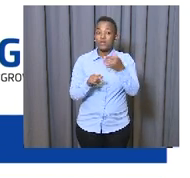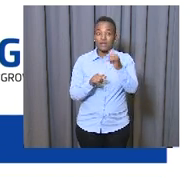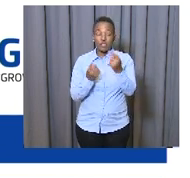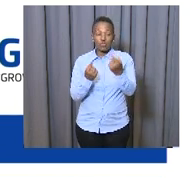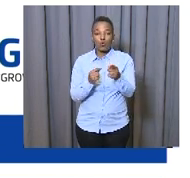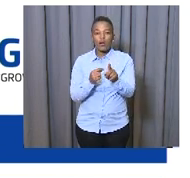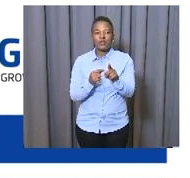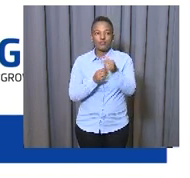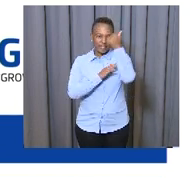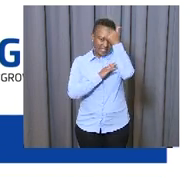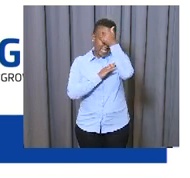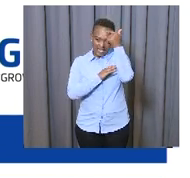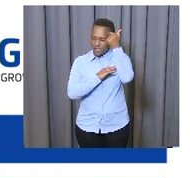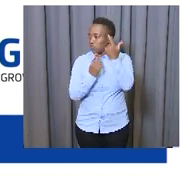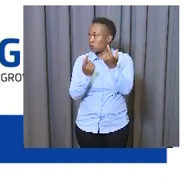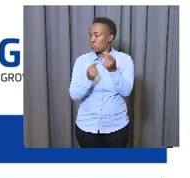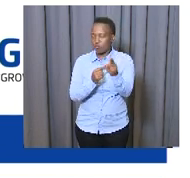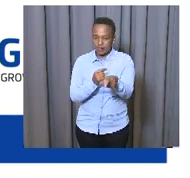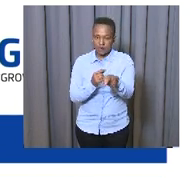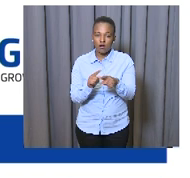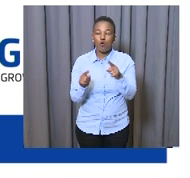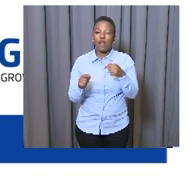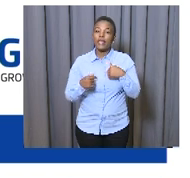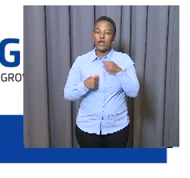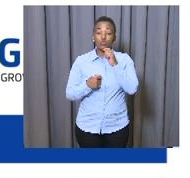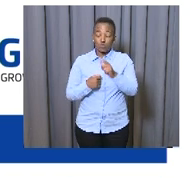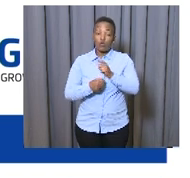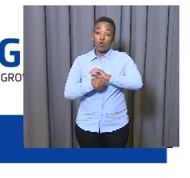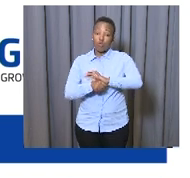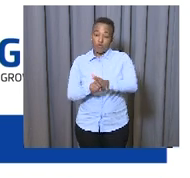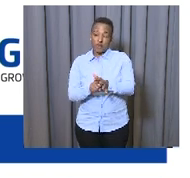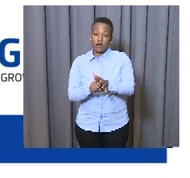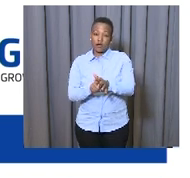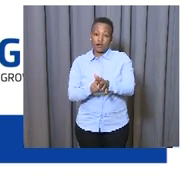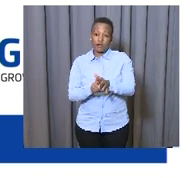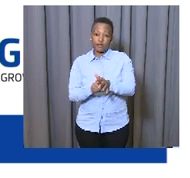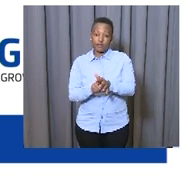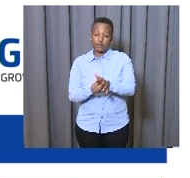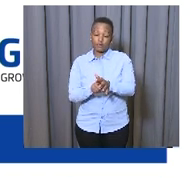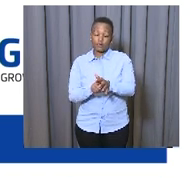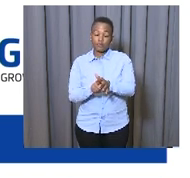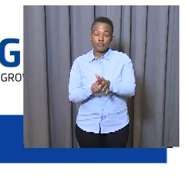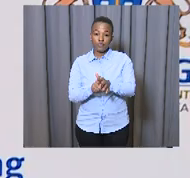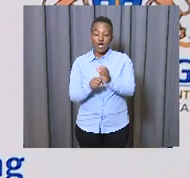are alive to the reality that COVID-19 will have a lot of people who don't have